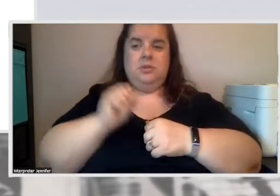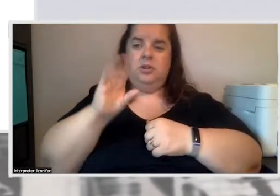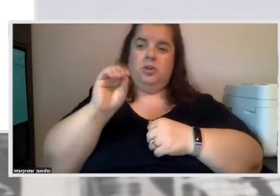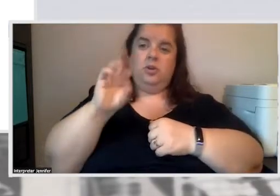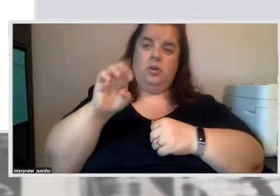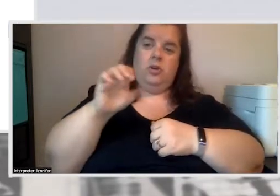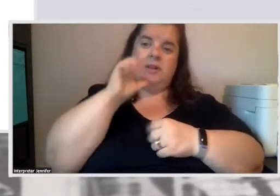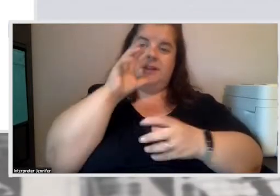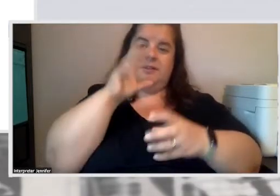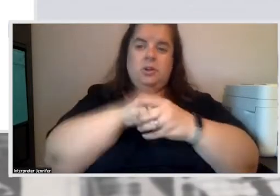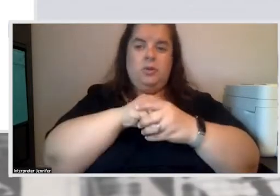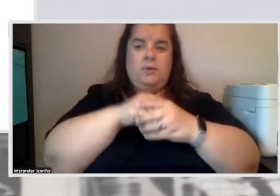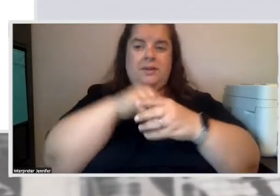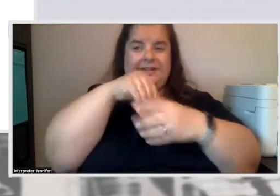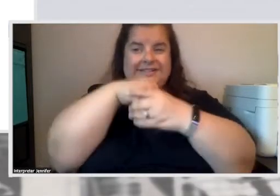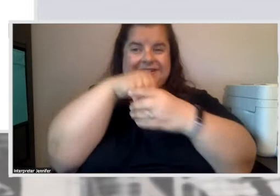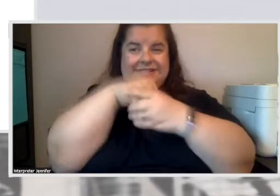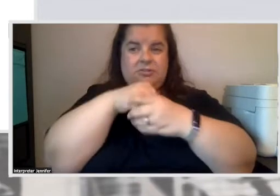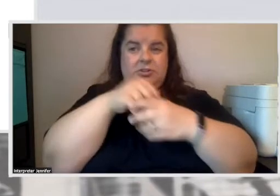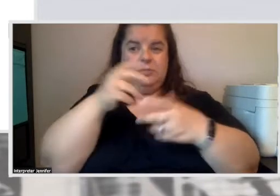include interior elements.